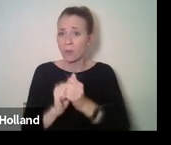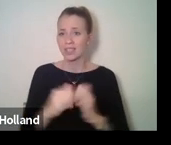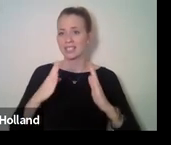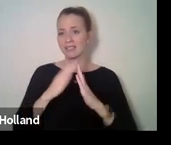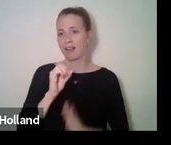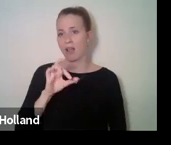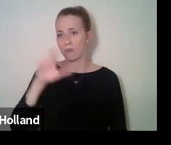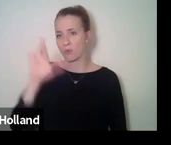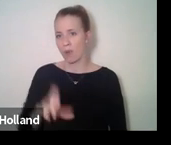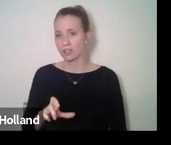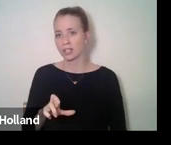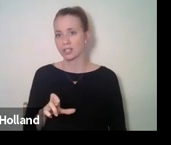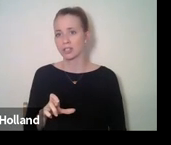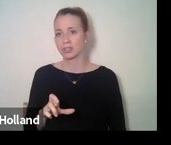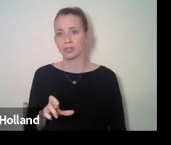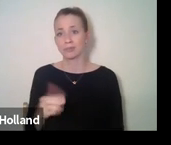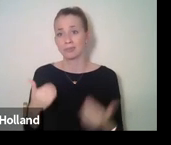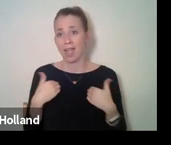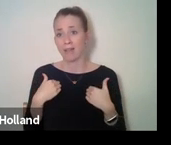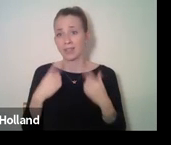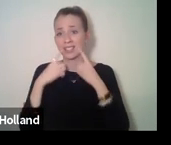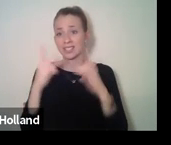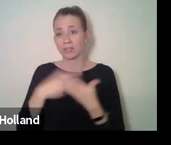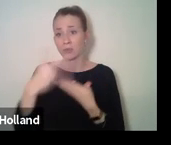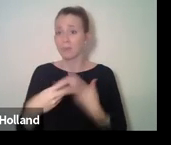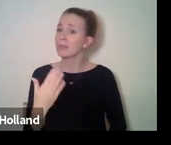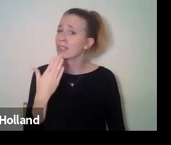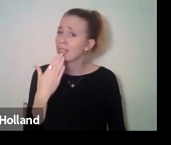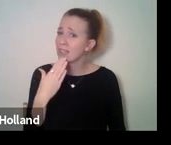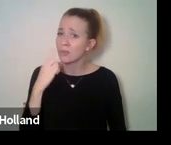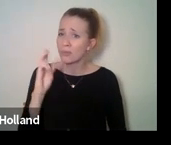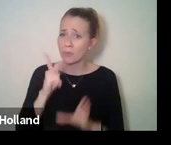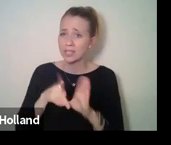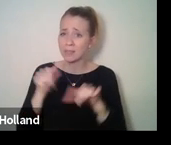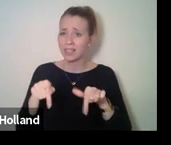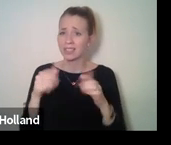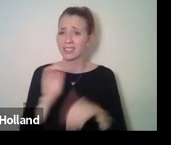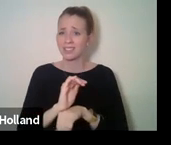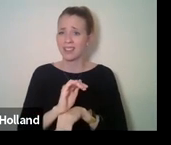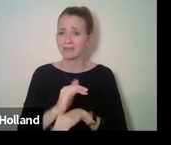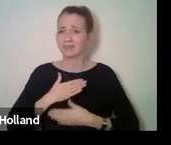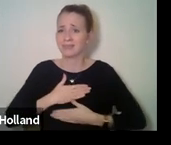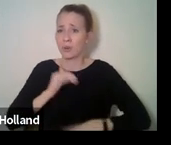available. Thanks for participating this evening. Have a good night.